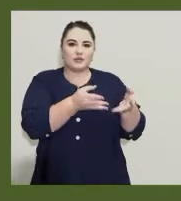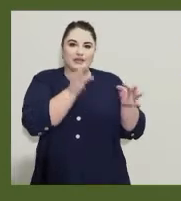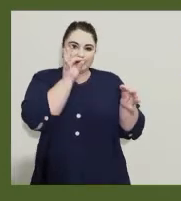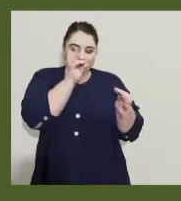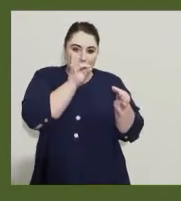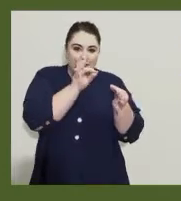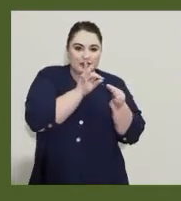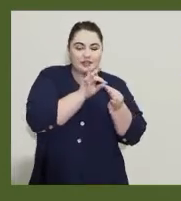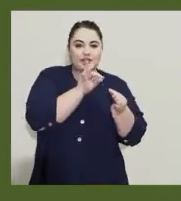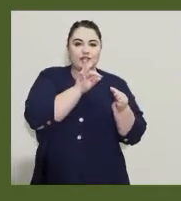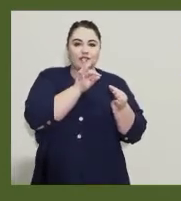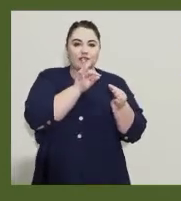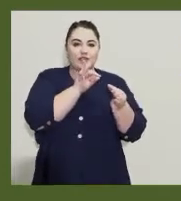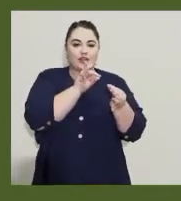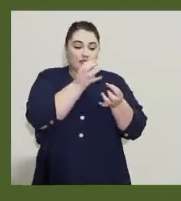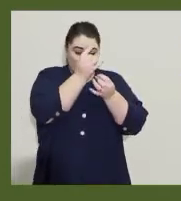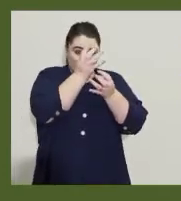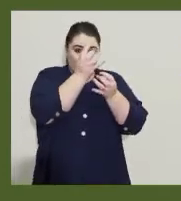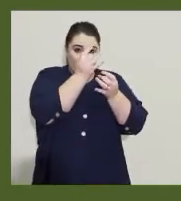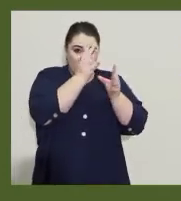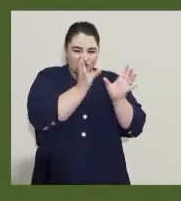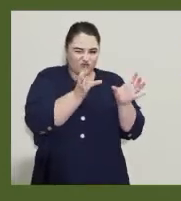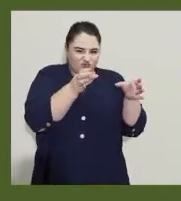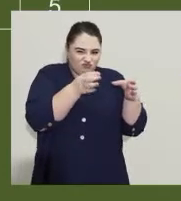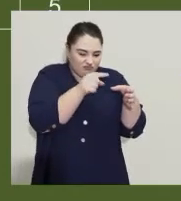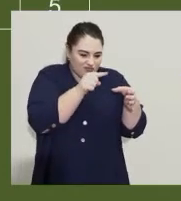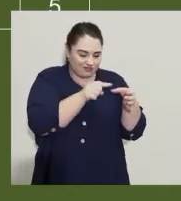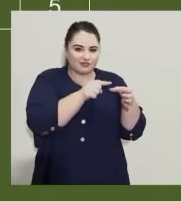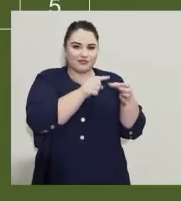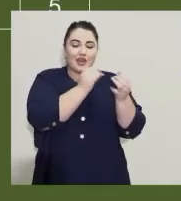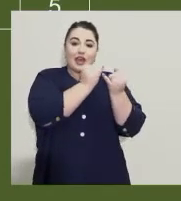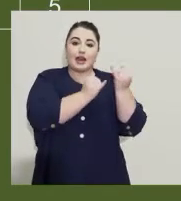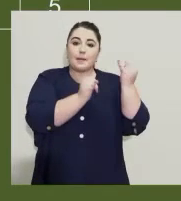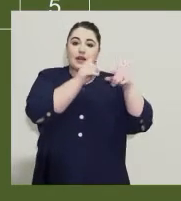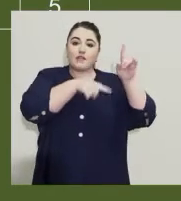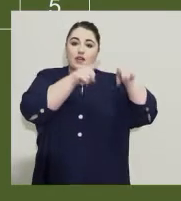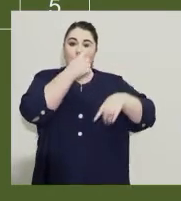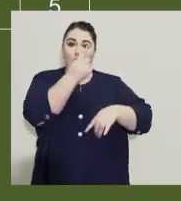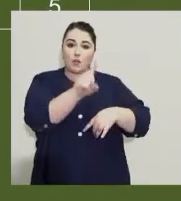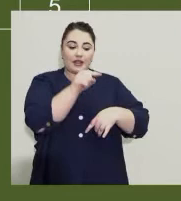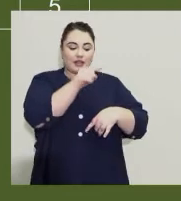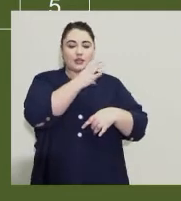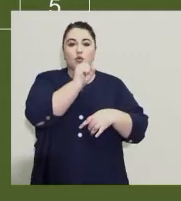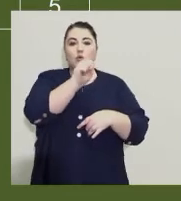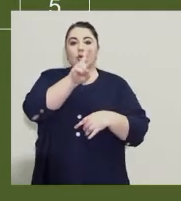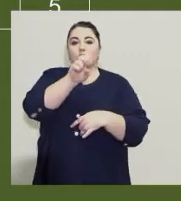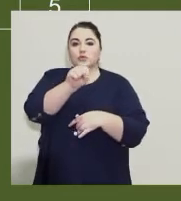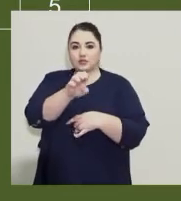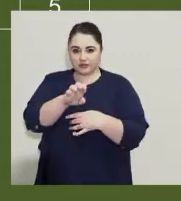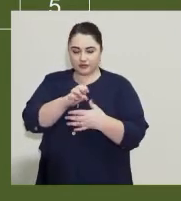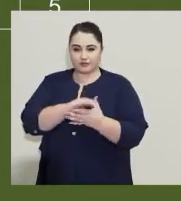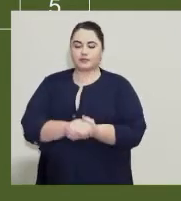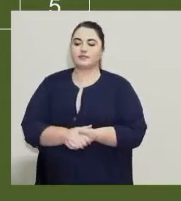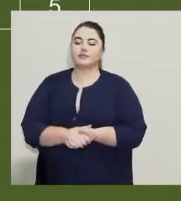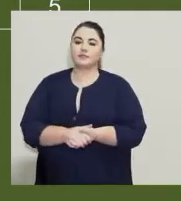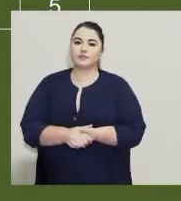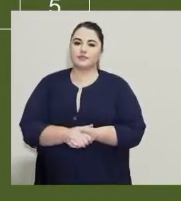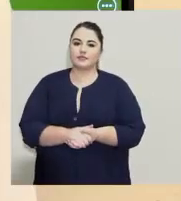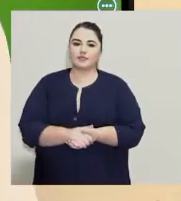case of this specific set of information. The independent variable, we said, is the